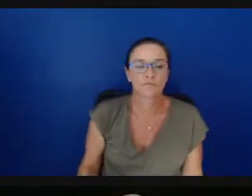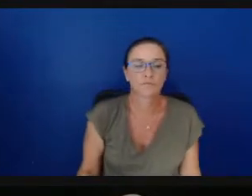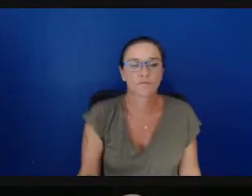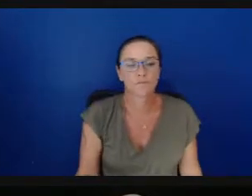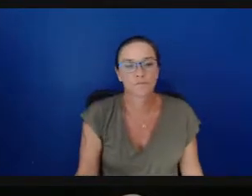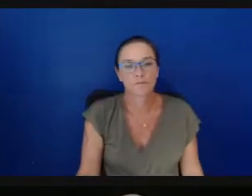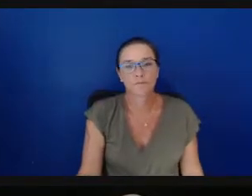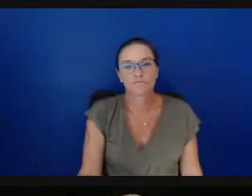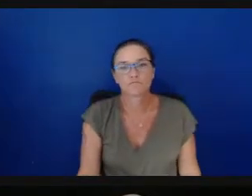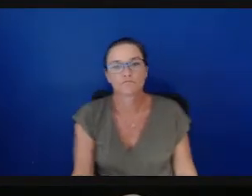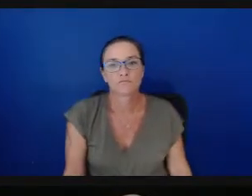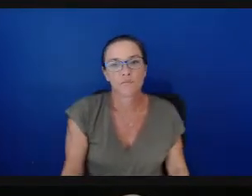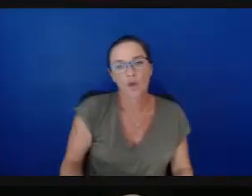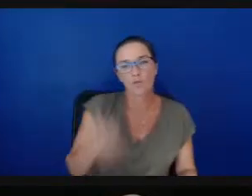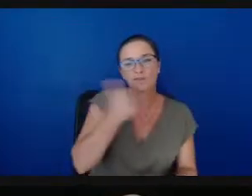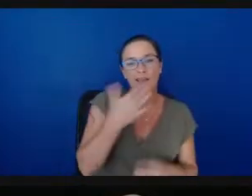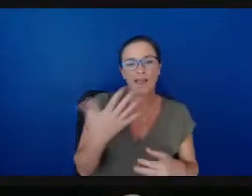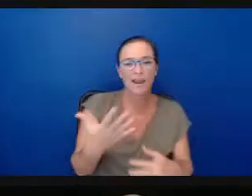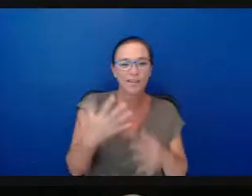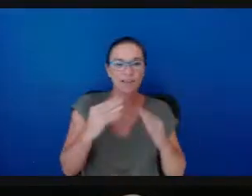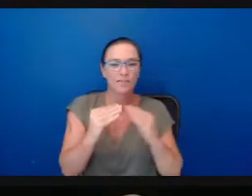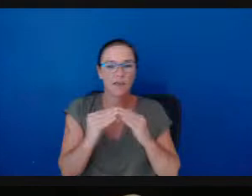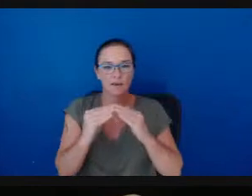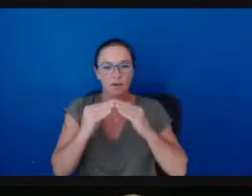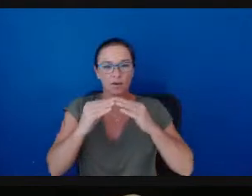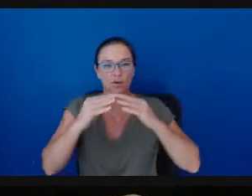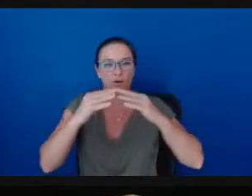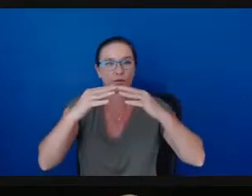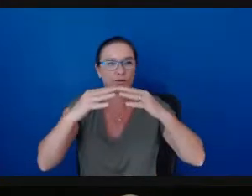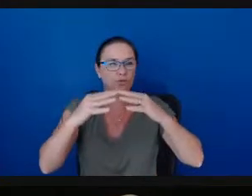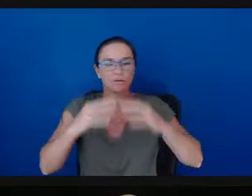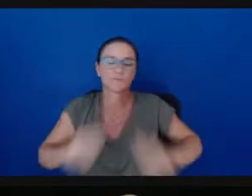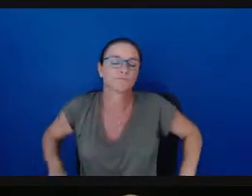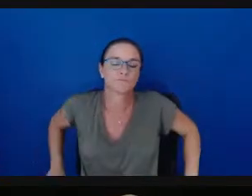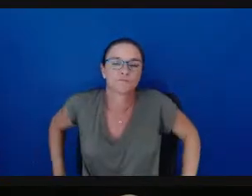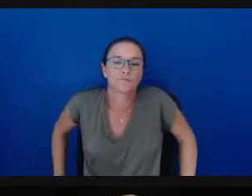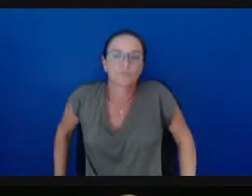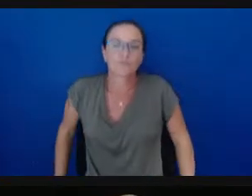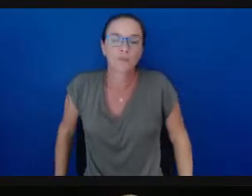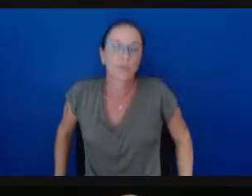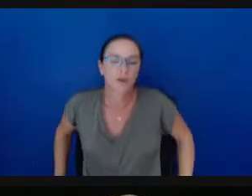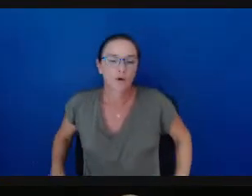Ultimately, the eruption was set off by too much magma underground that couldn't fit.